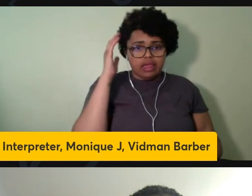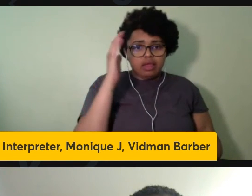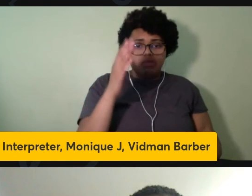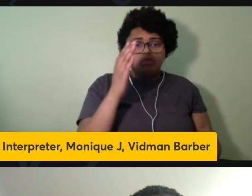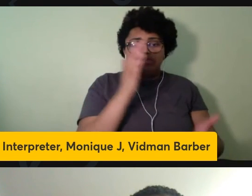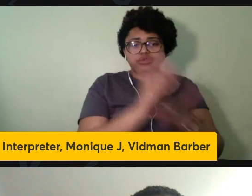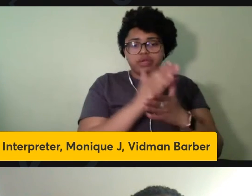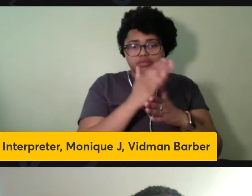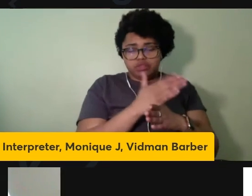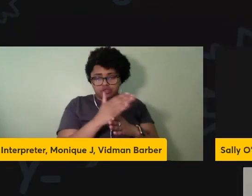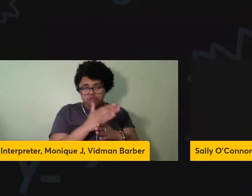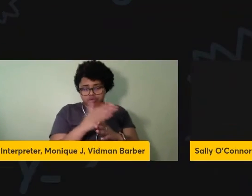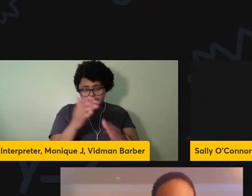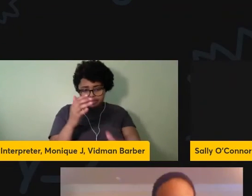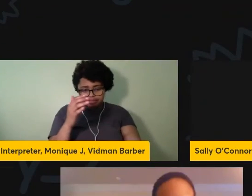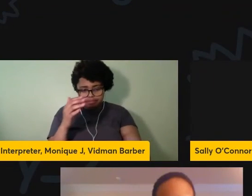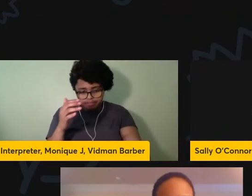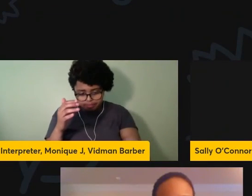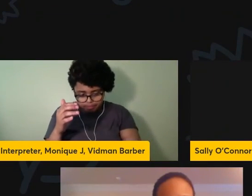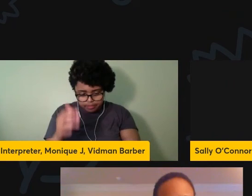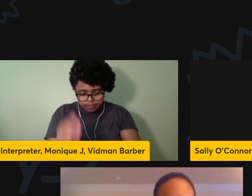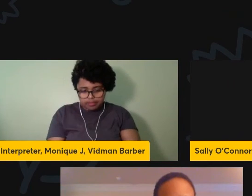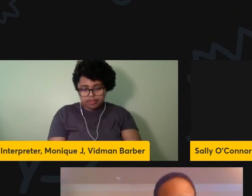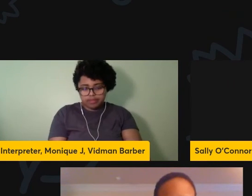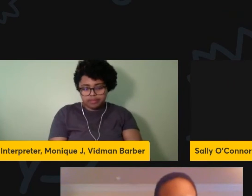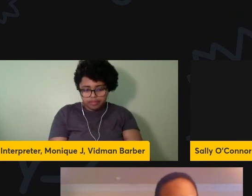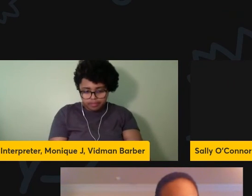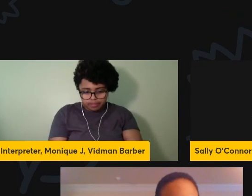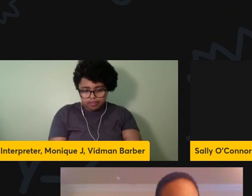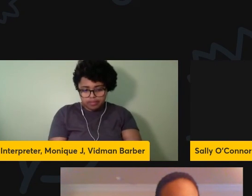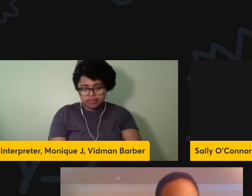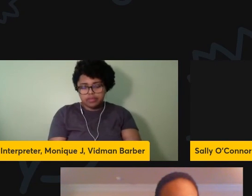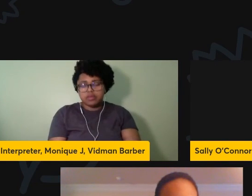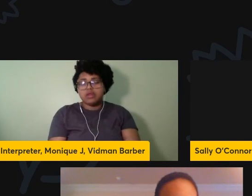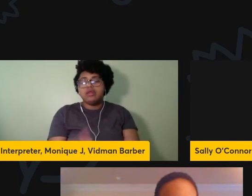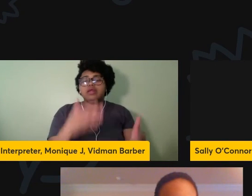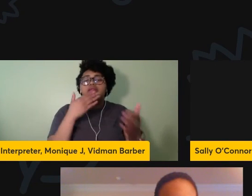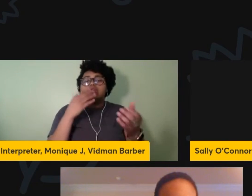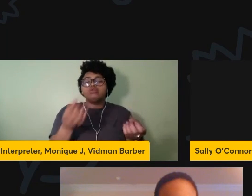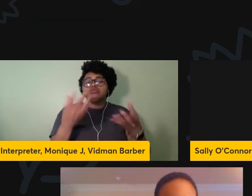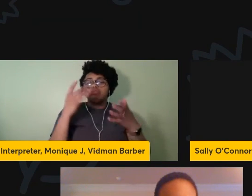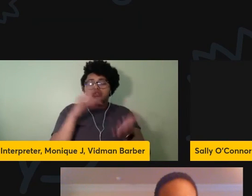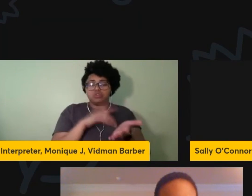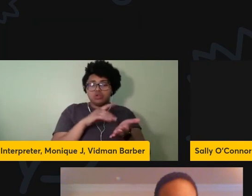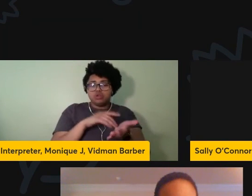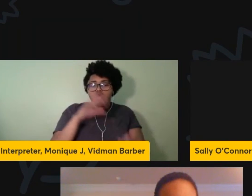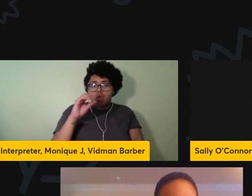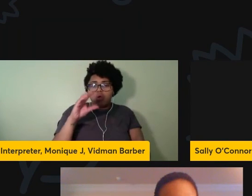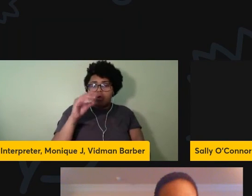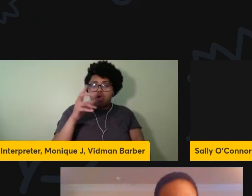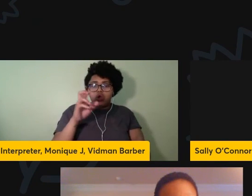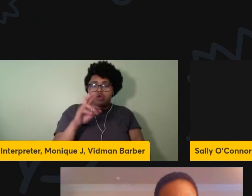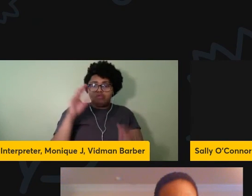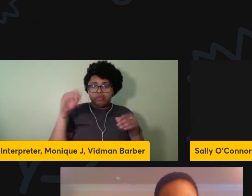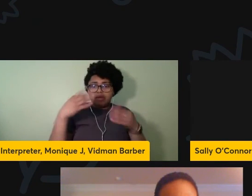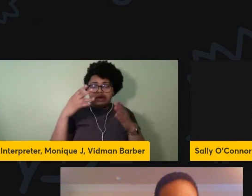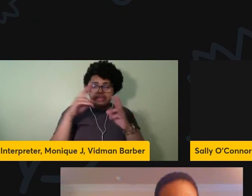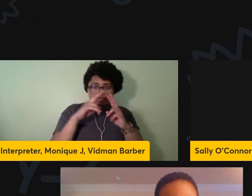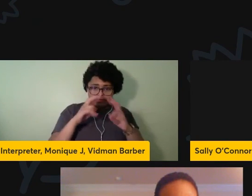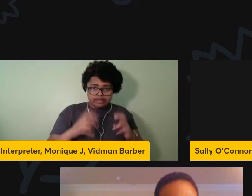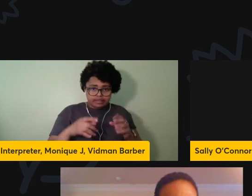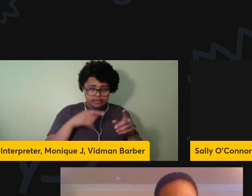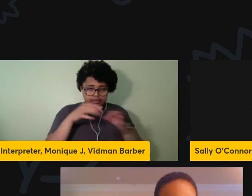unshare. Fantastic. Thank you so much, Dr. O'Connor, for providing such a detailed discussion of the various programs